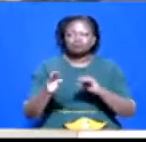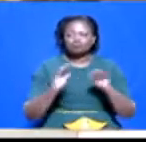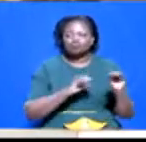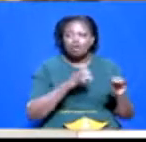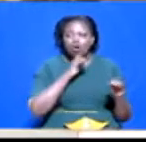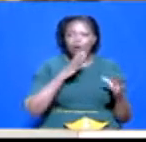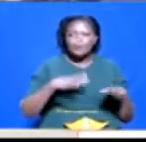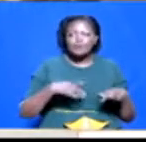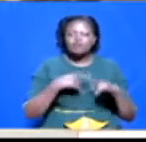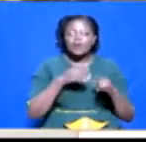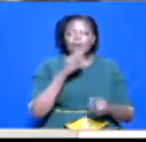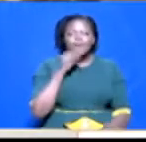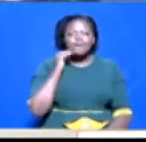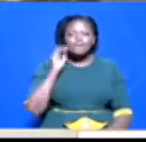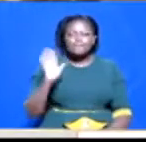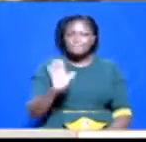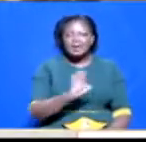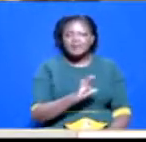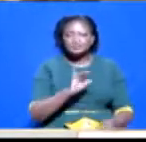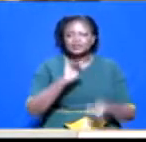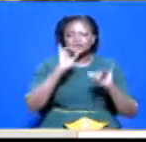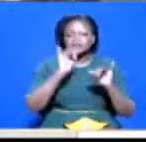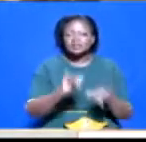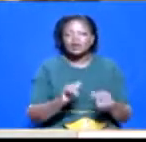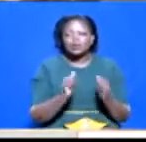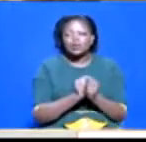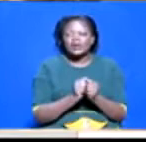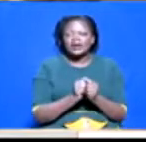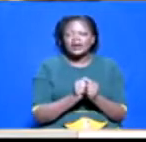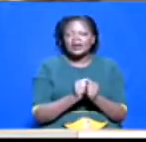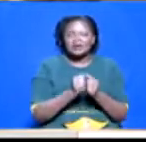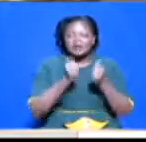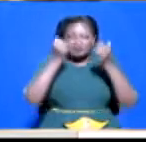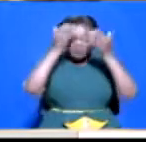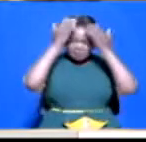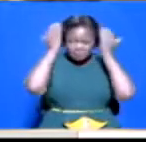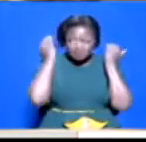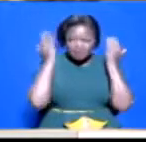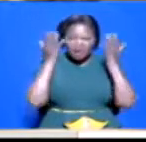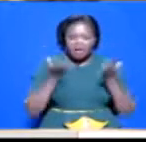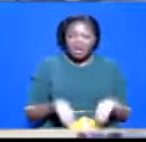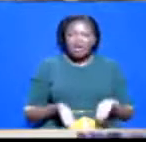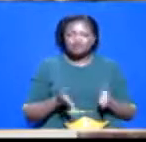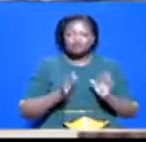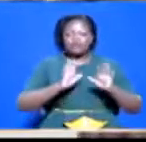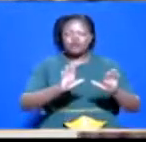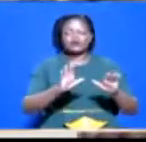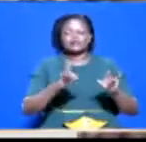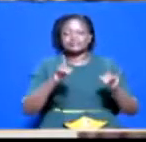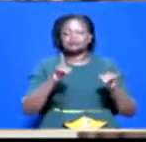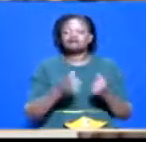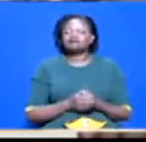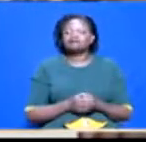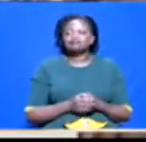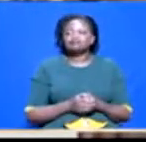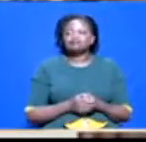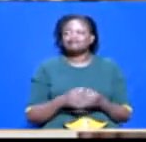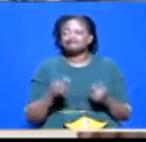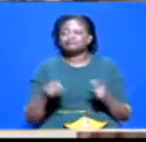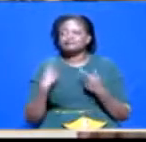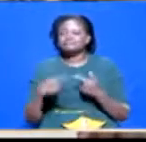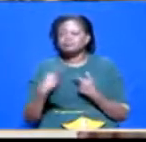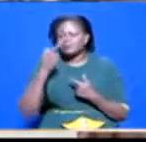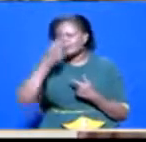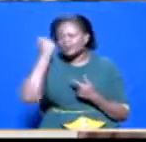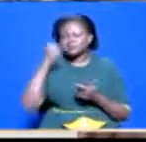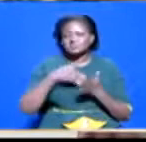homes to stay with the sisters here in the convent in order to avoid external contact because they are very vulnerable.